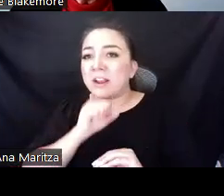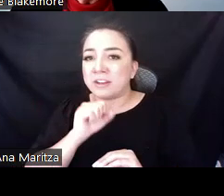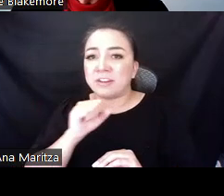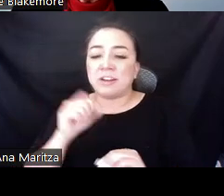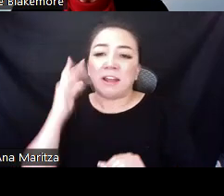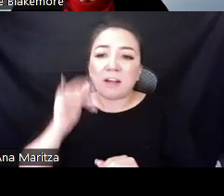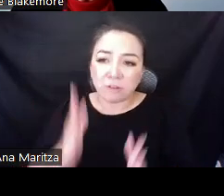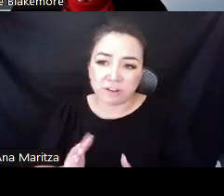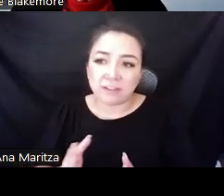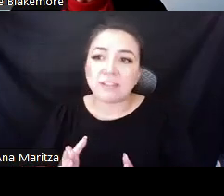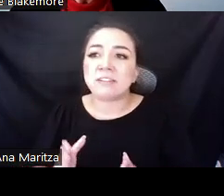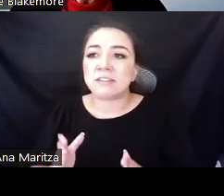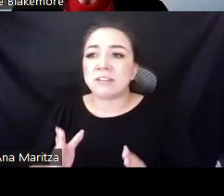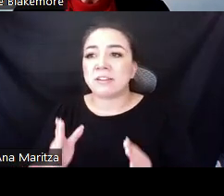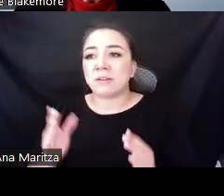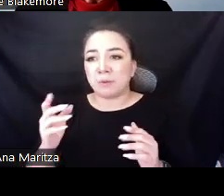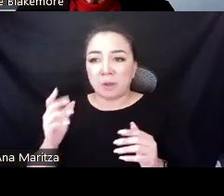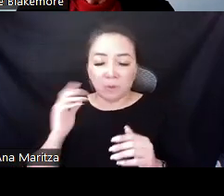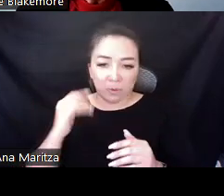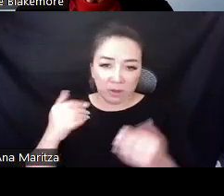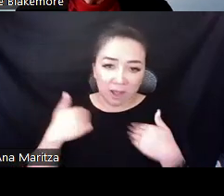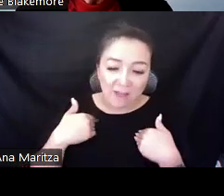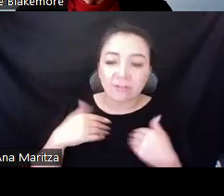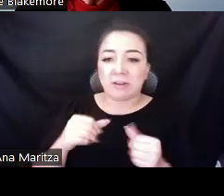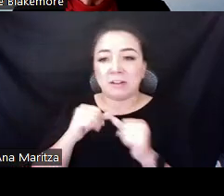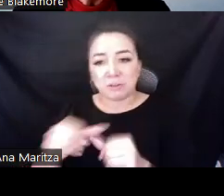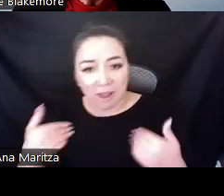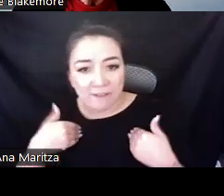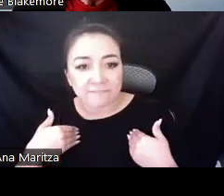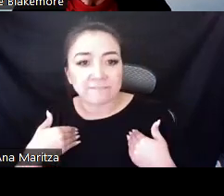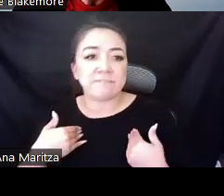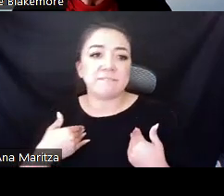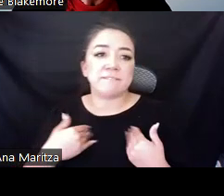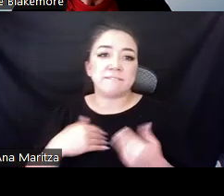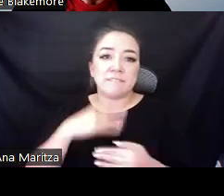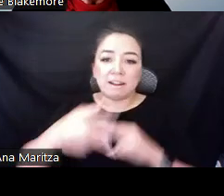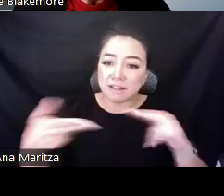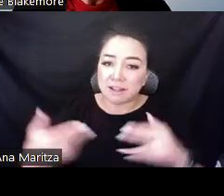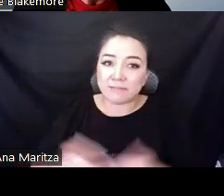that we have and will continue to have. Okay, next slide.